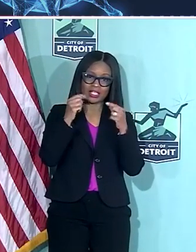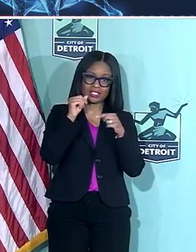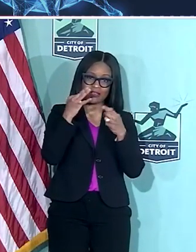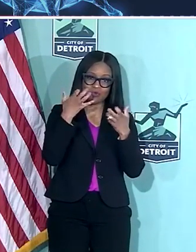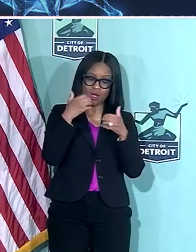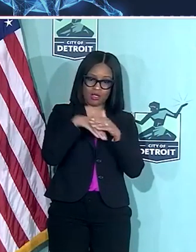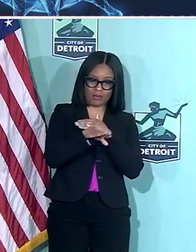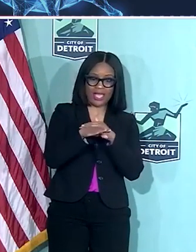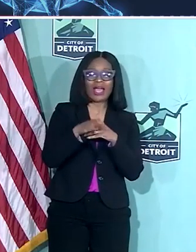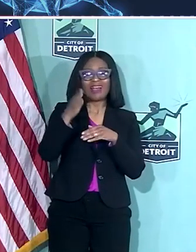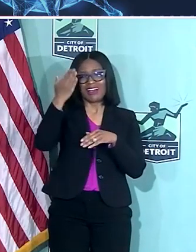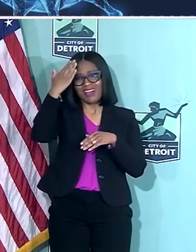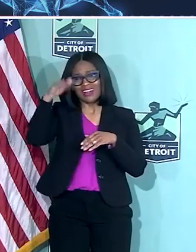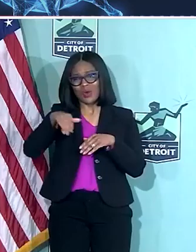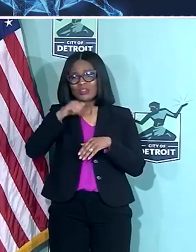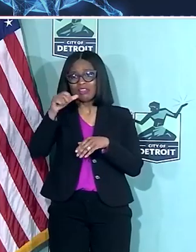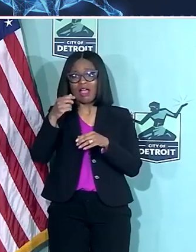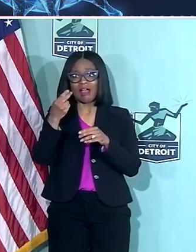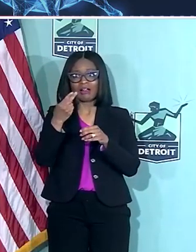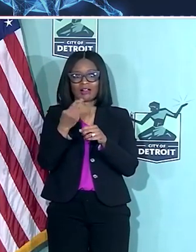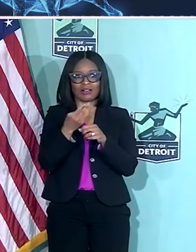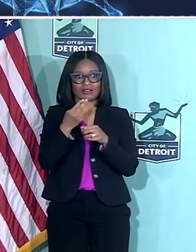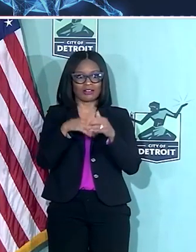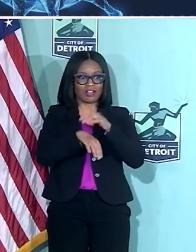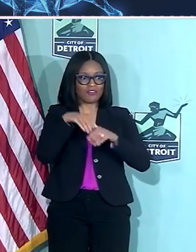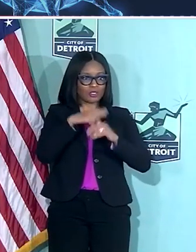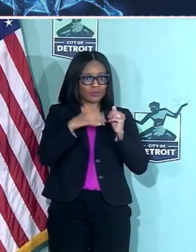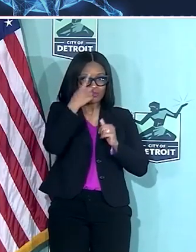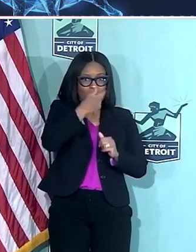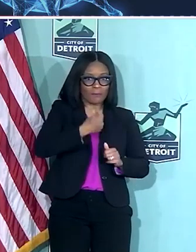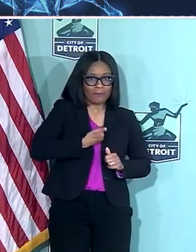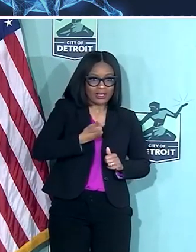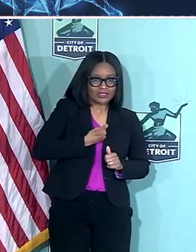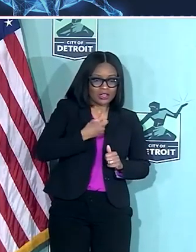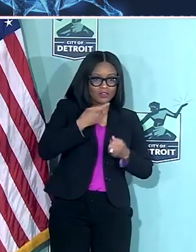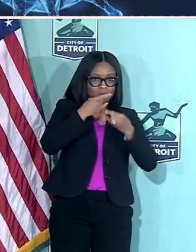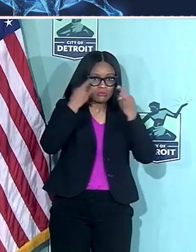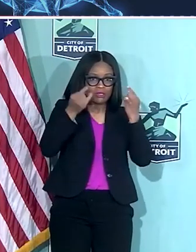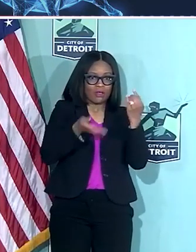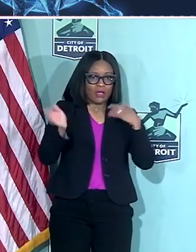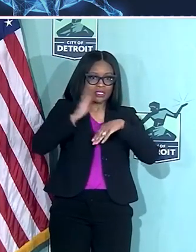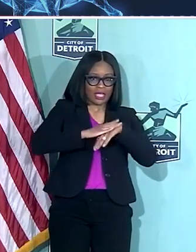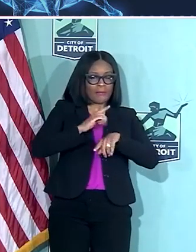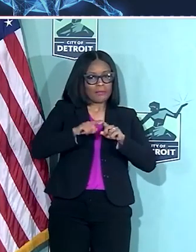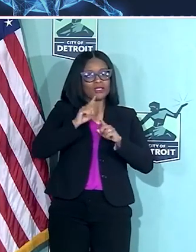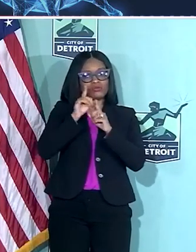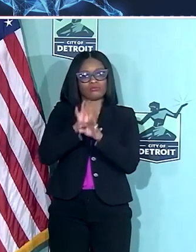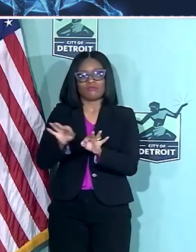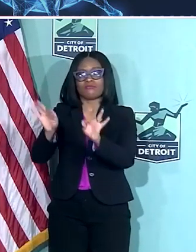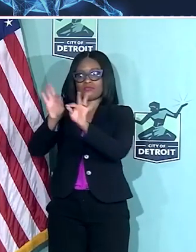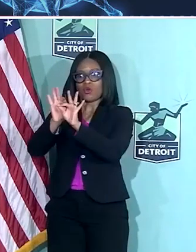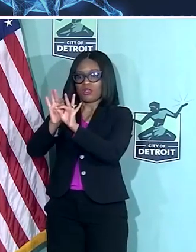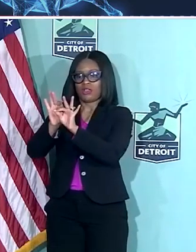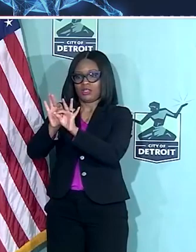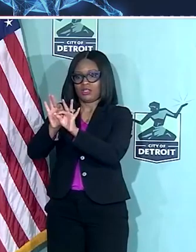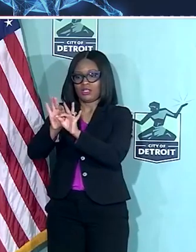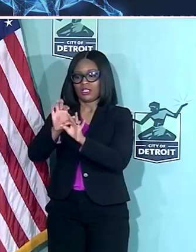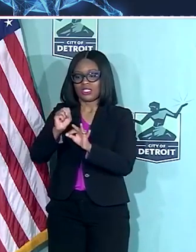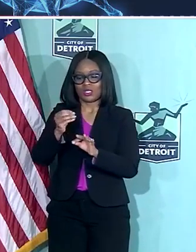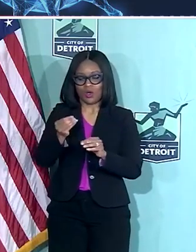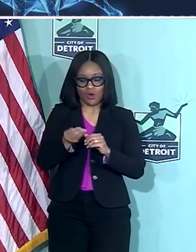comfortable as it would be for even myself to do business, I think it's a necessary precaution at this point. And so we're looking